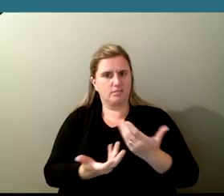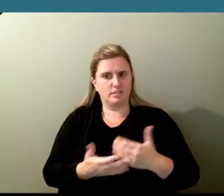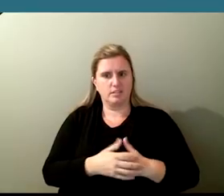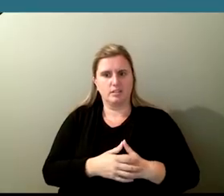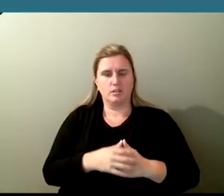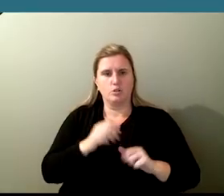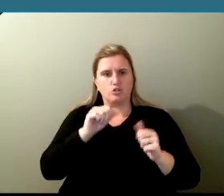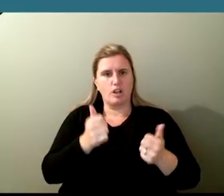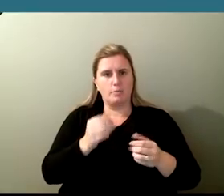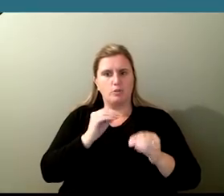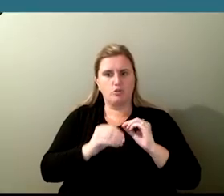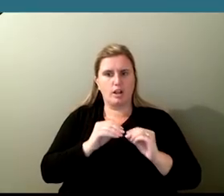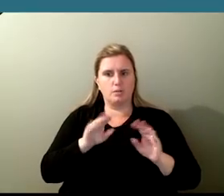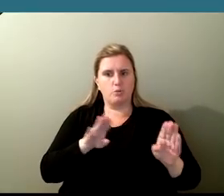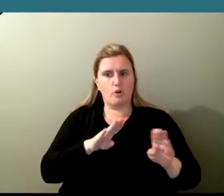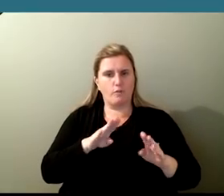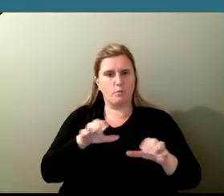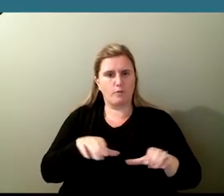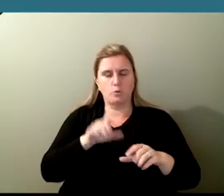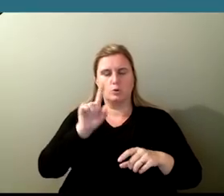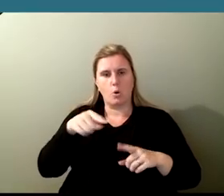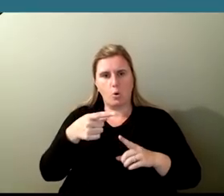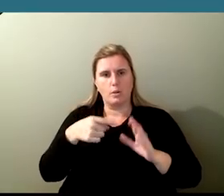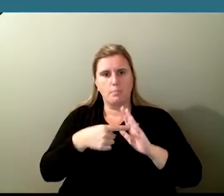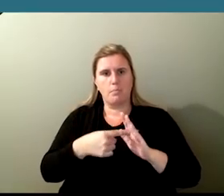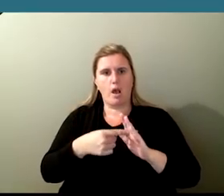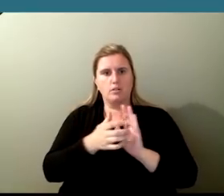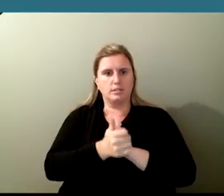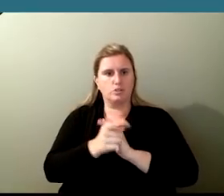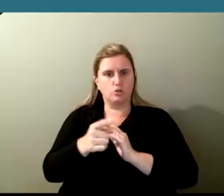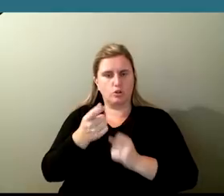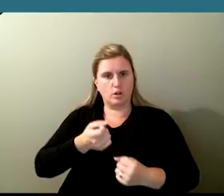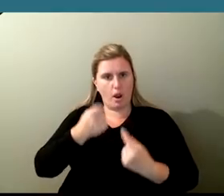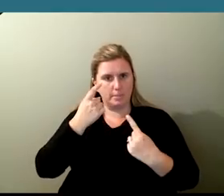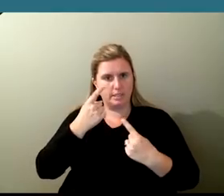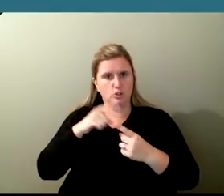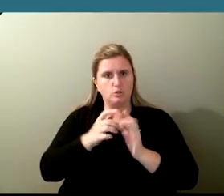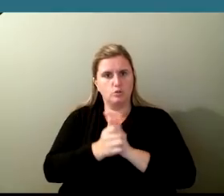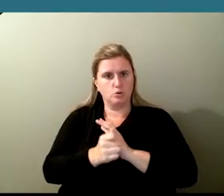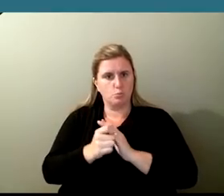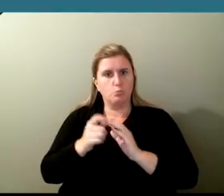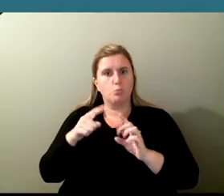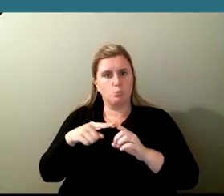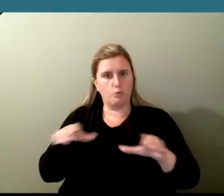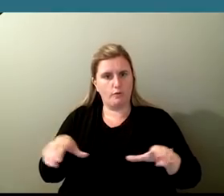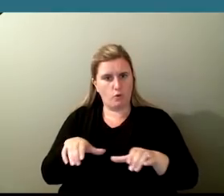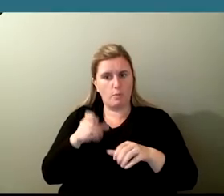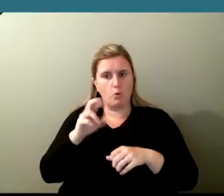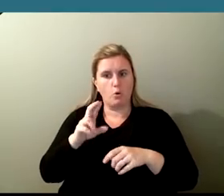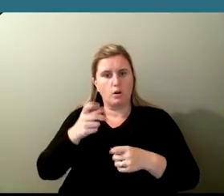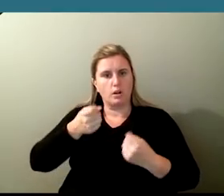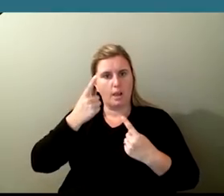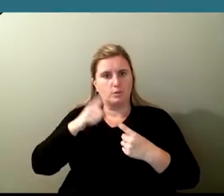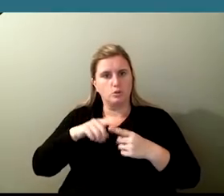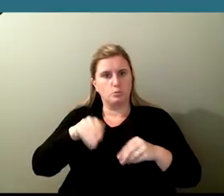shaping incorrect behavioral performances. Only model skills that you're competent to perform or competent to